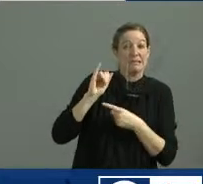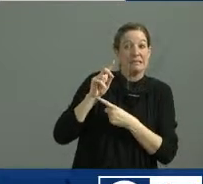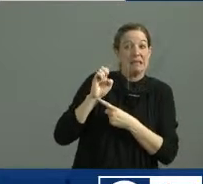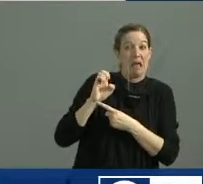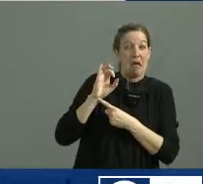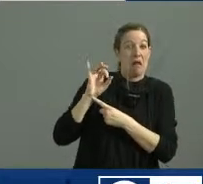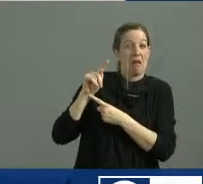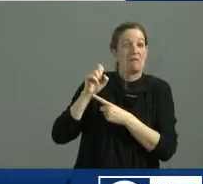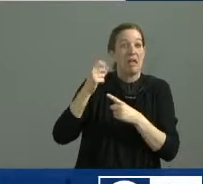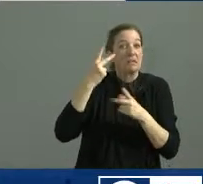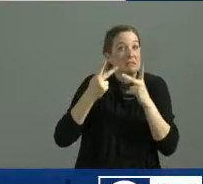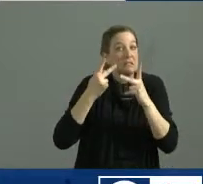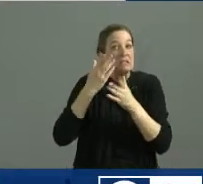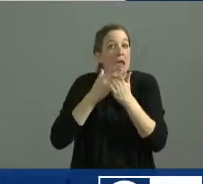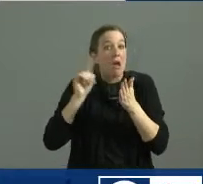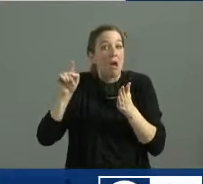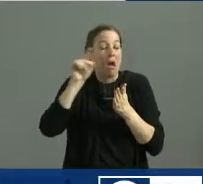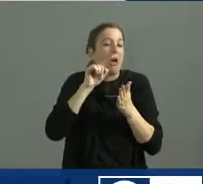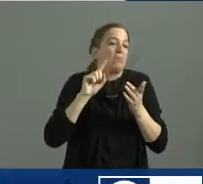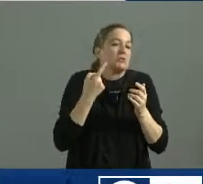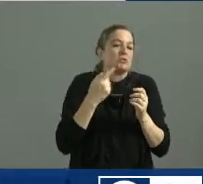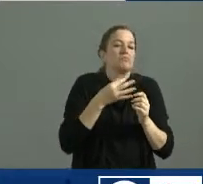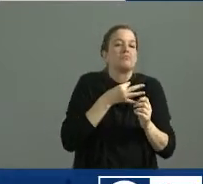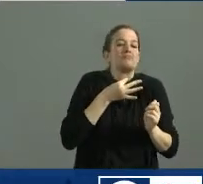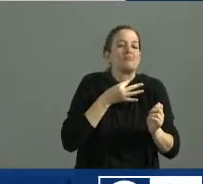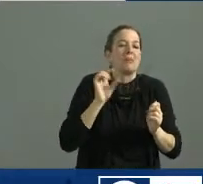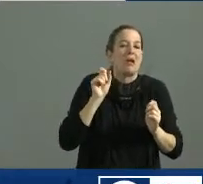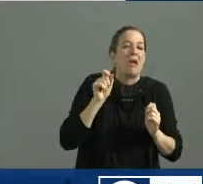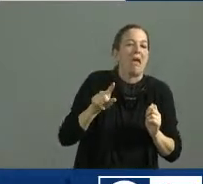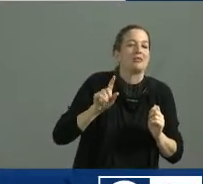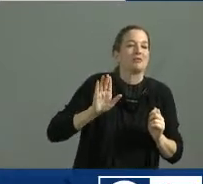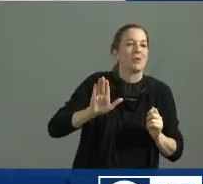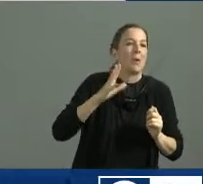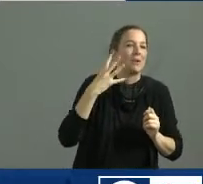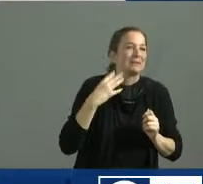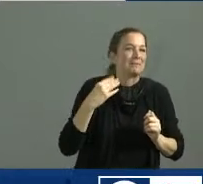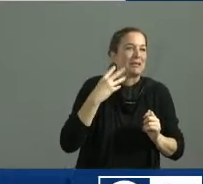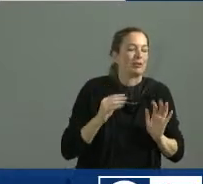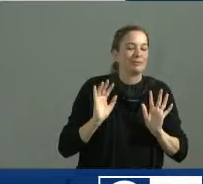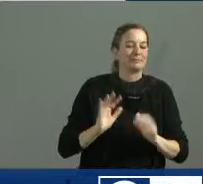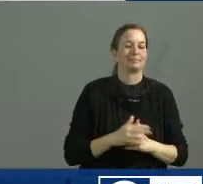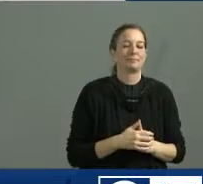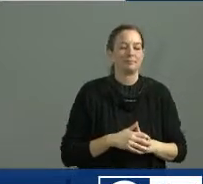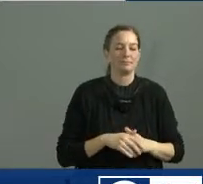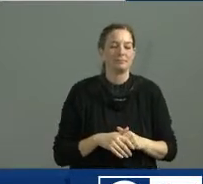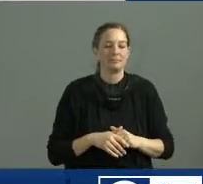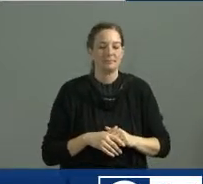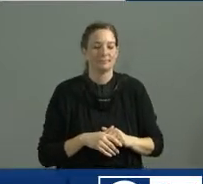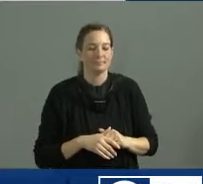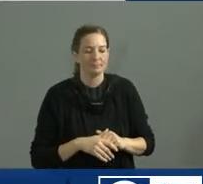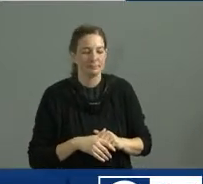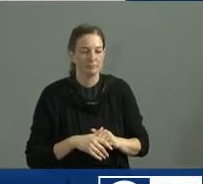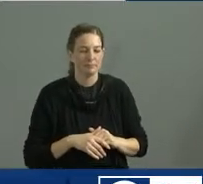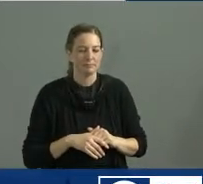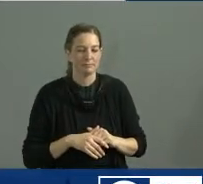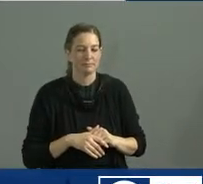want to go back to those other sites you mentioned. Yesterday, the governor had tweeted out a Zoom call that he had with everybody,